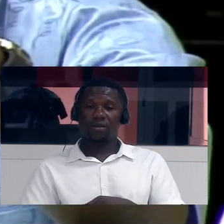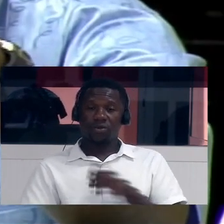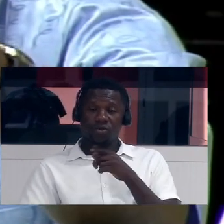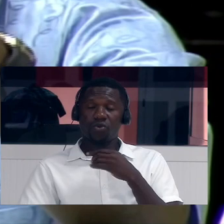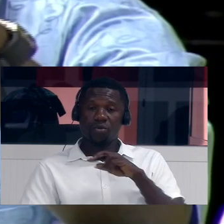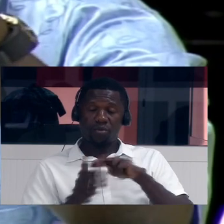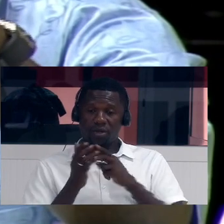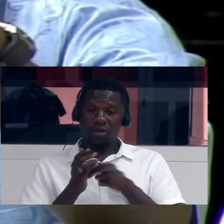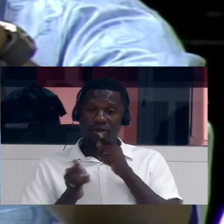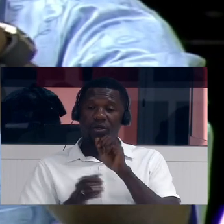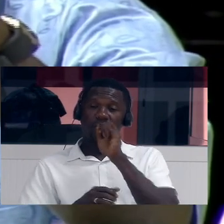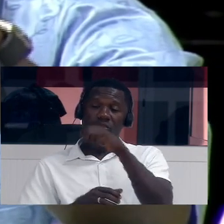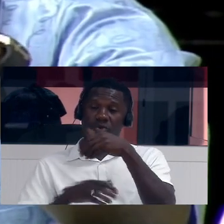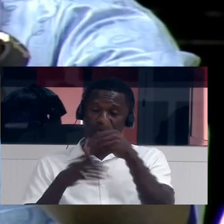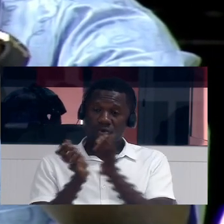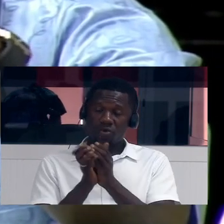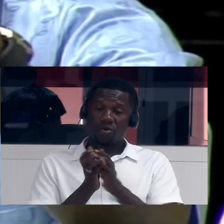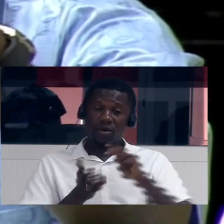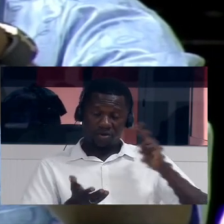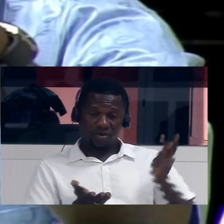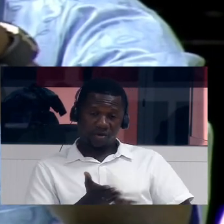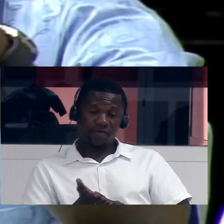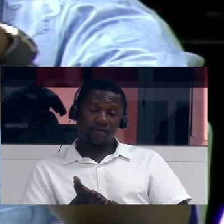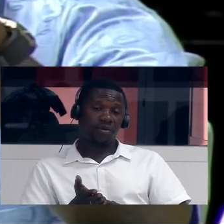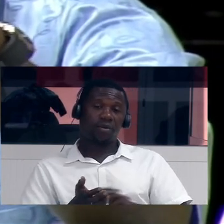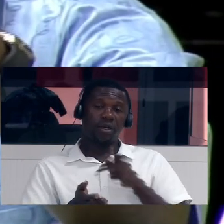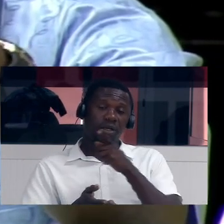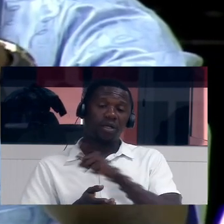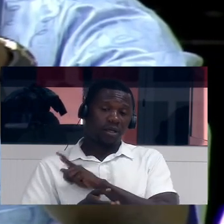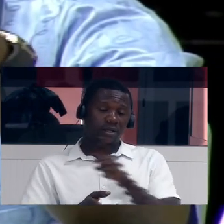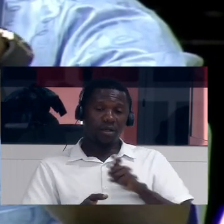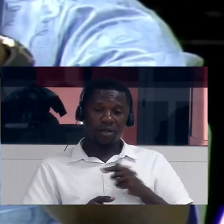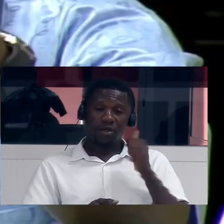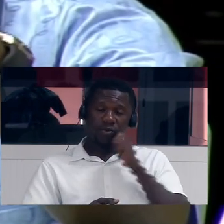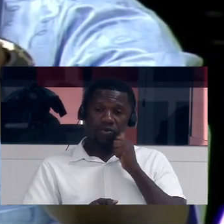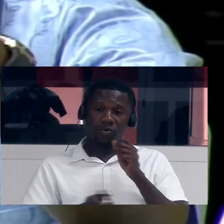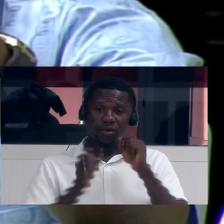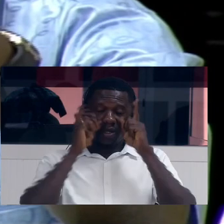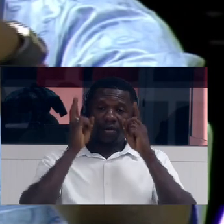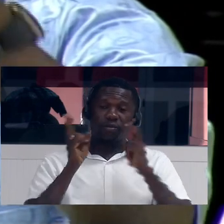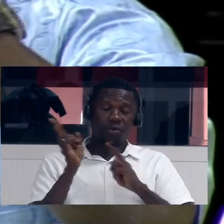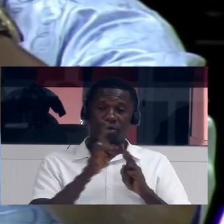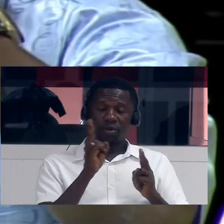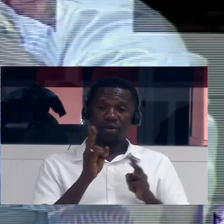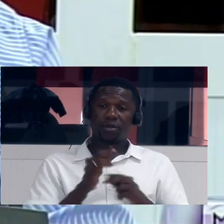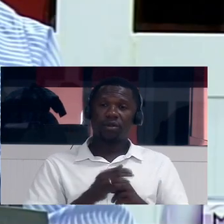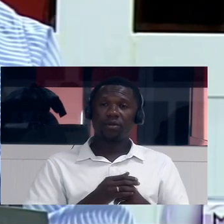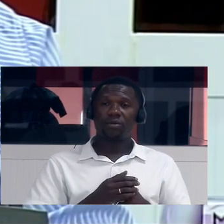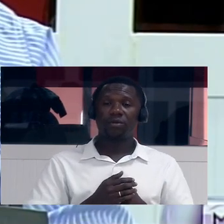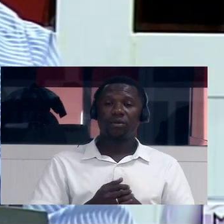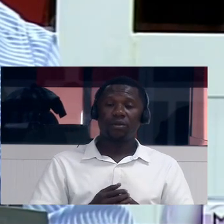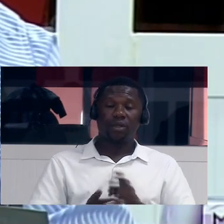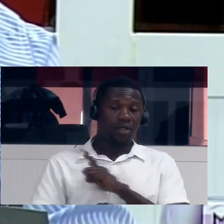us that your forces confirmed that they used live ammunition? They did not say they used. They said live